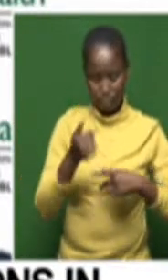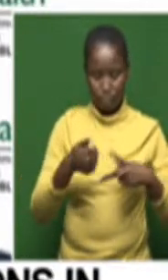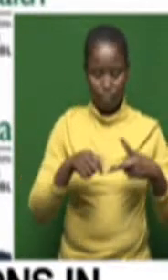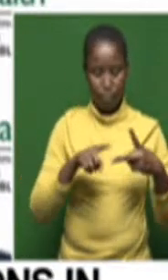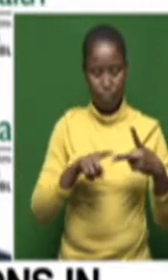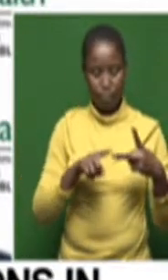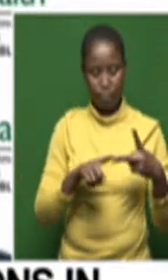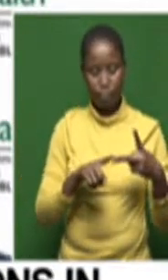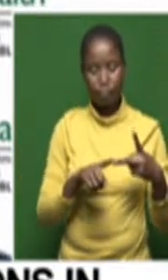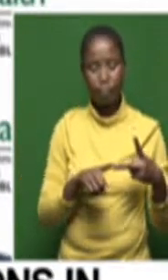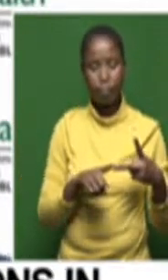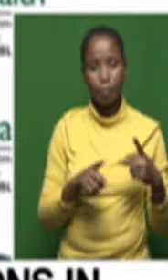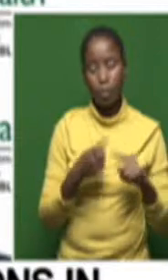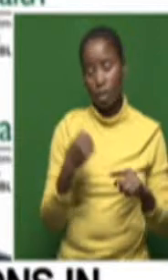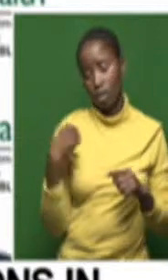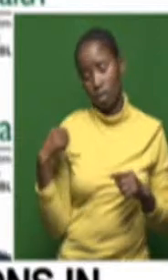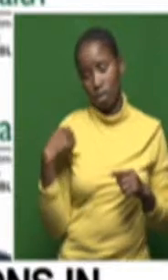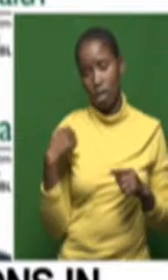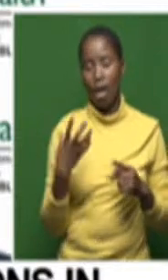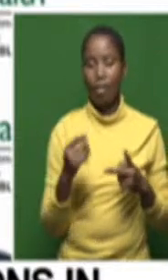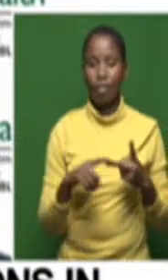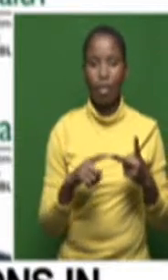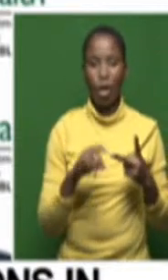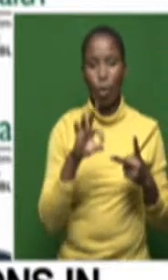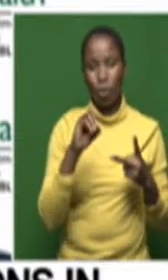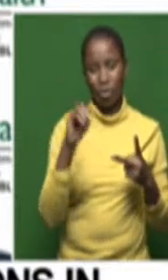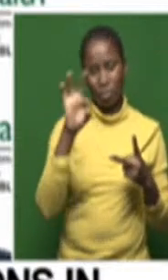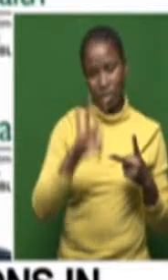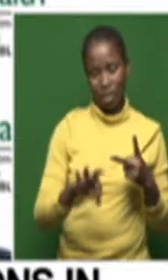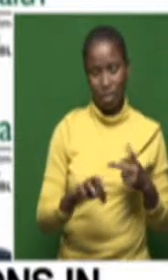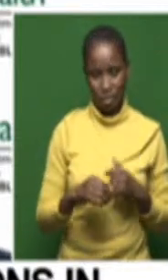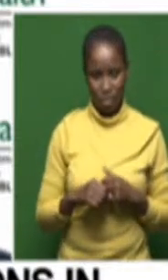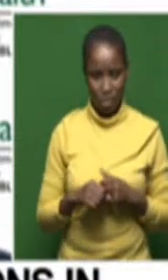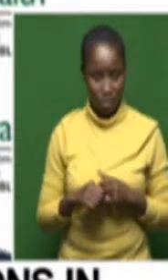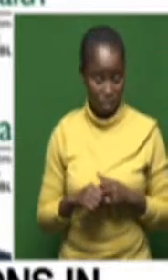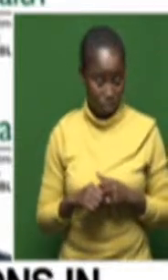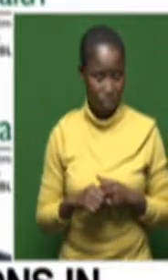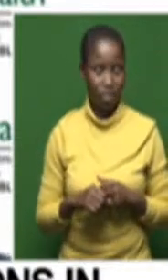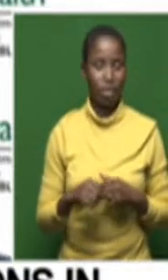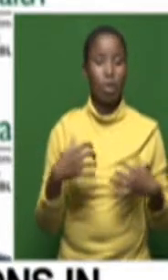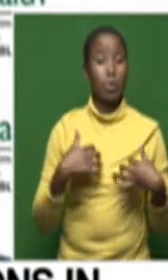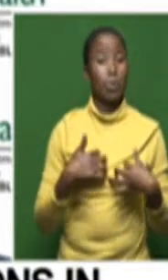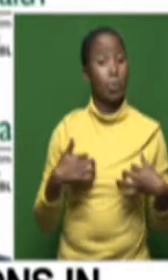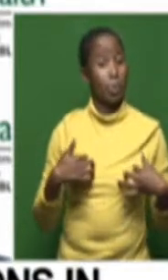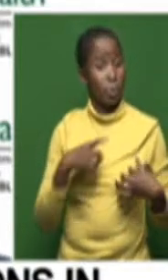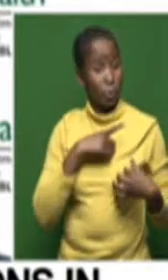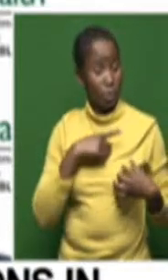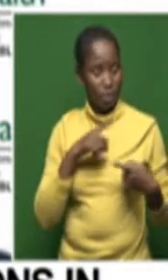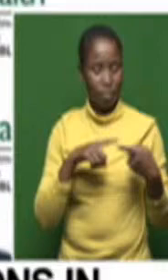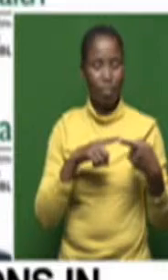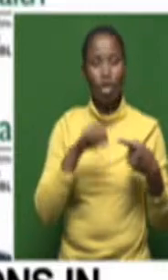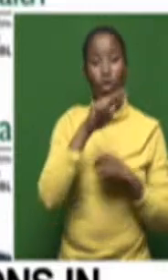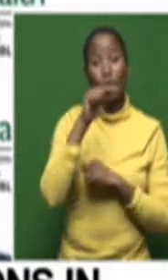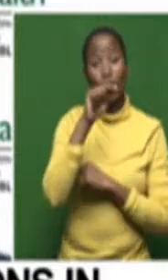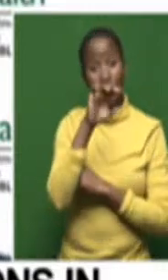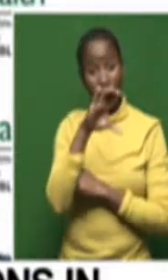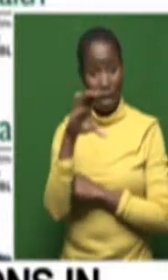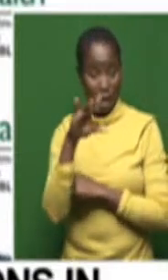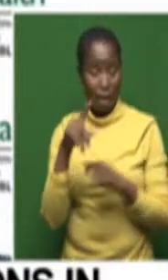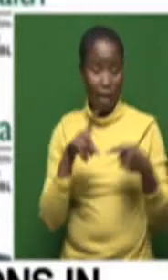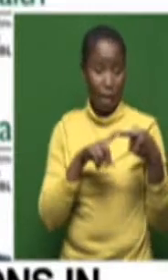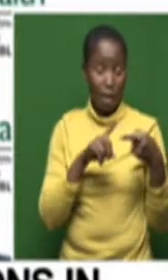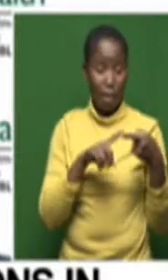also as of yesterday, in the Northern Cape at 30%. Now, what is worrying is also that the Northern Cape has